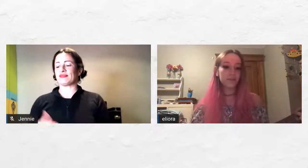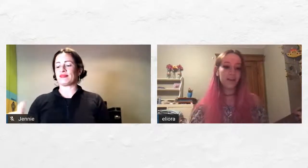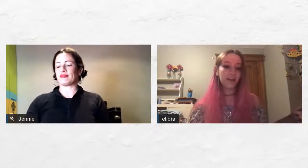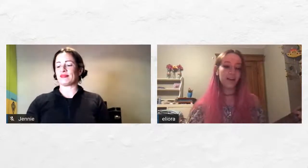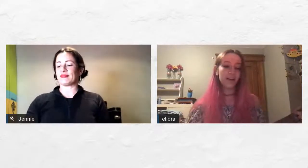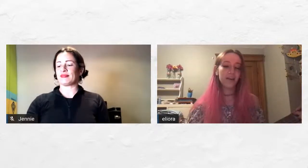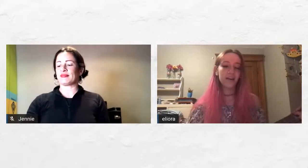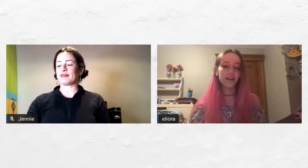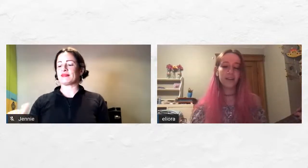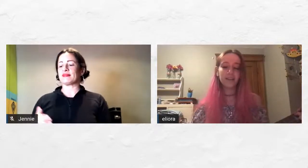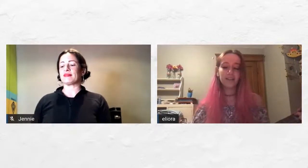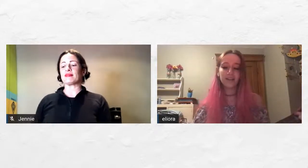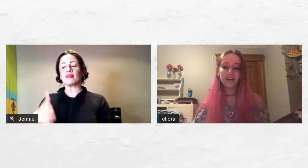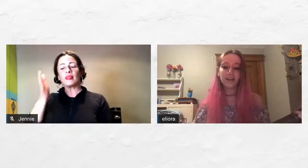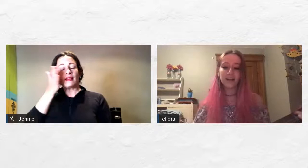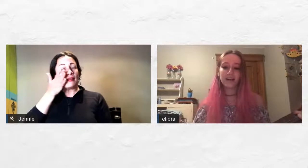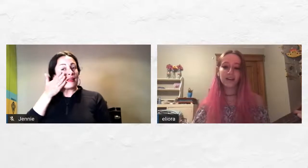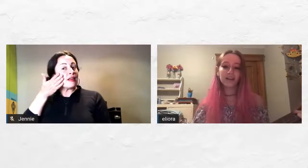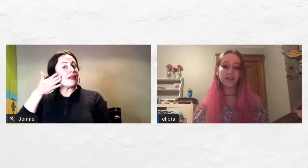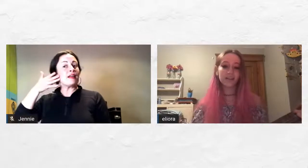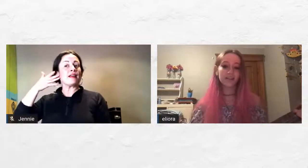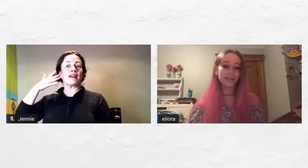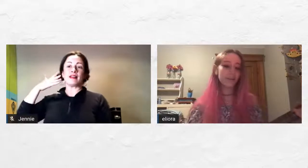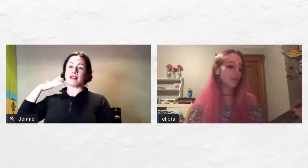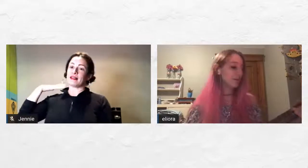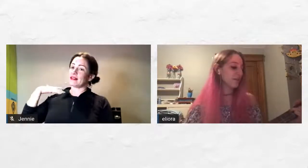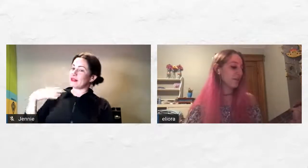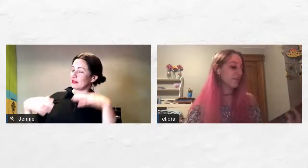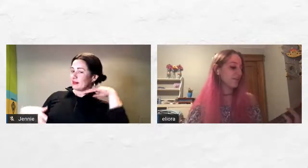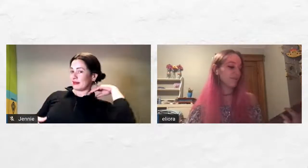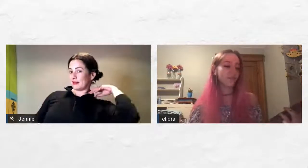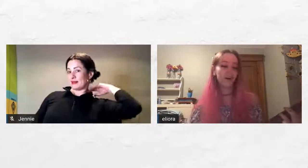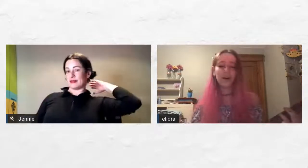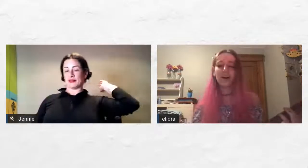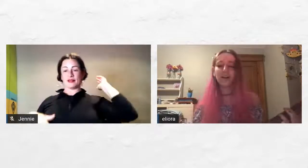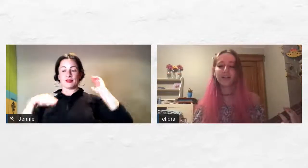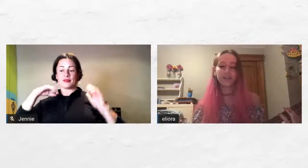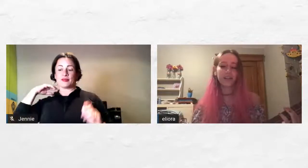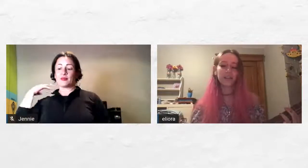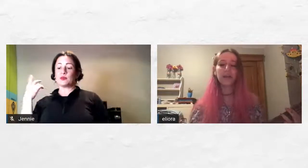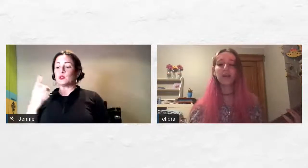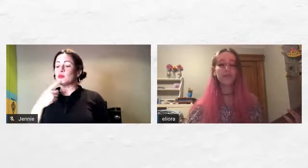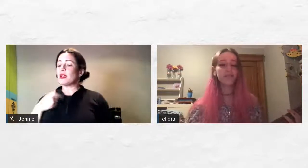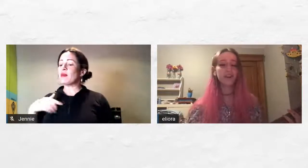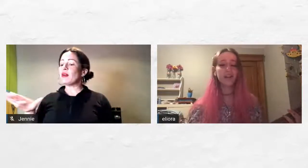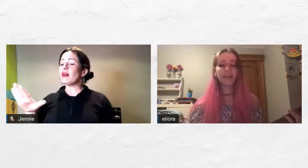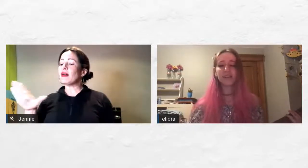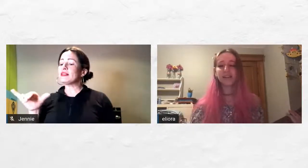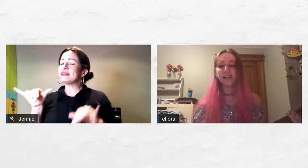Brush my hair aside. Tell me not to fall asleep,